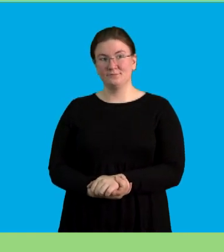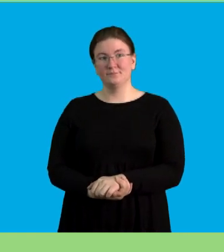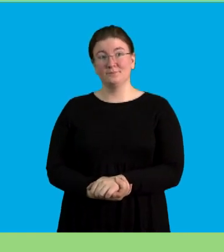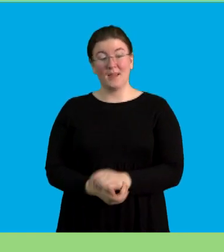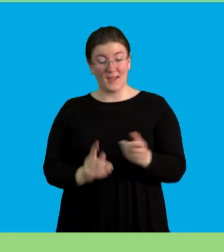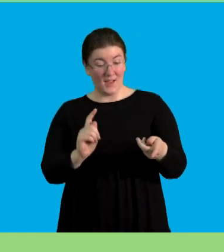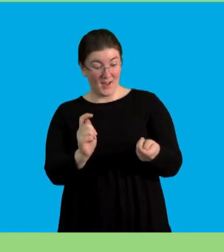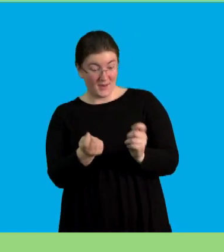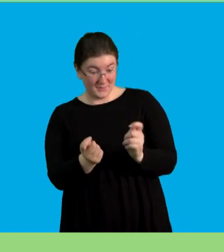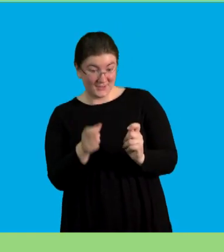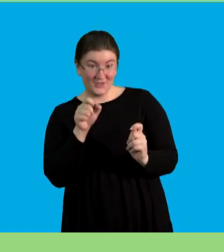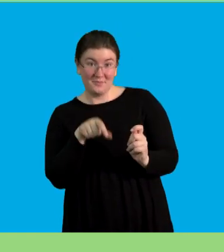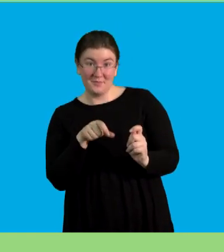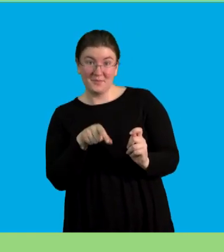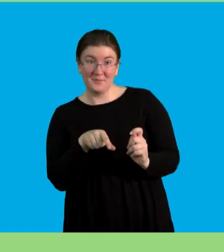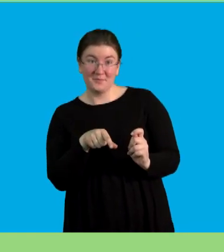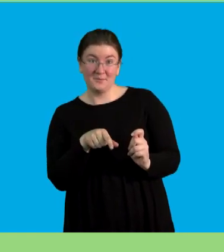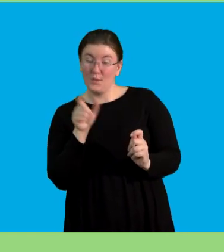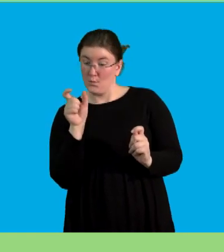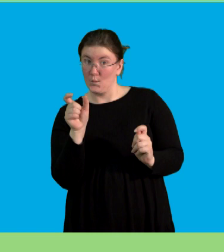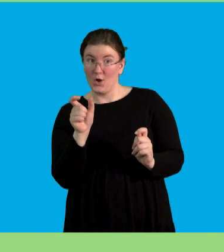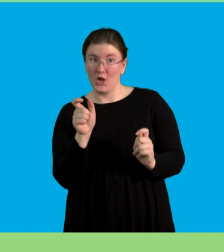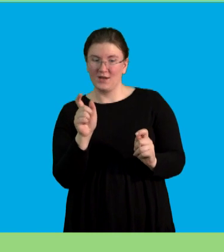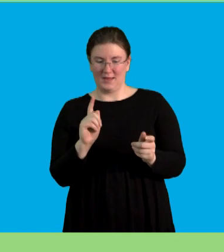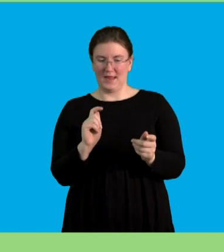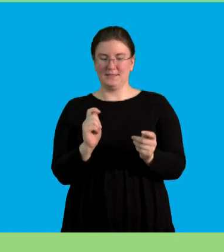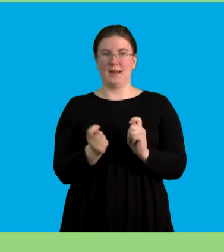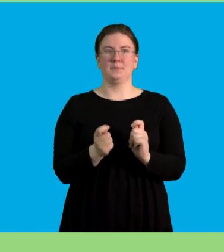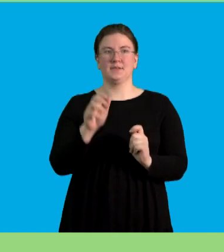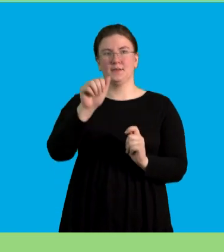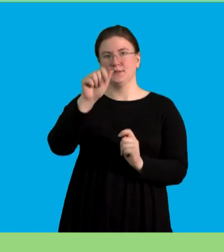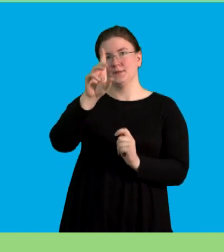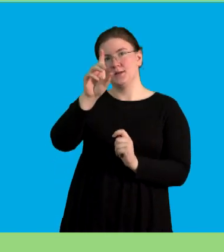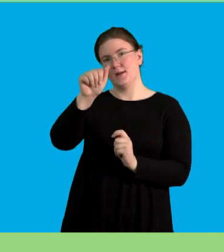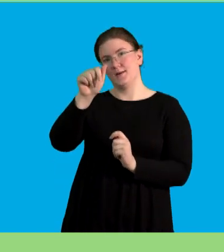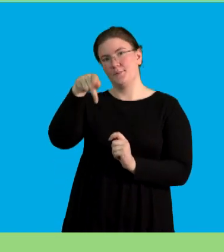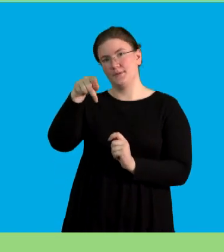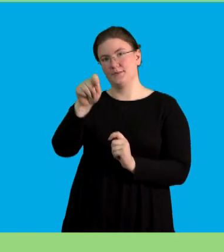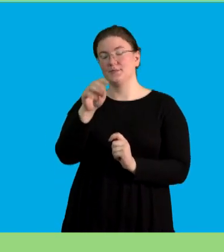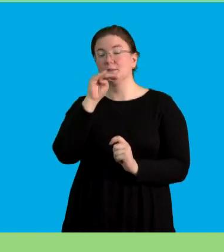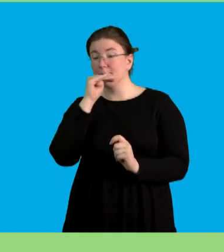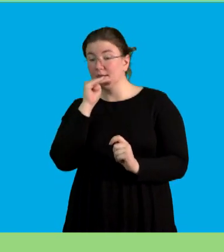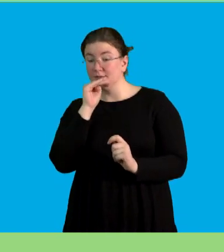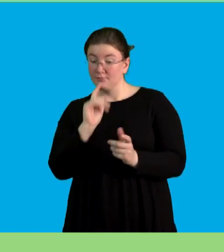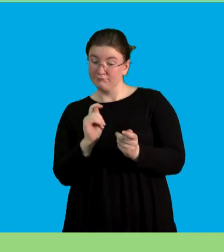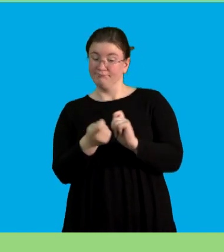And adaptation the term adapt means to fit or to adjust